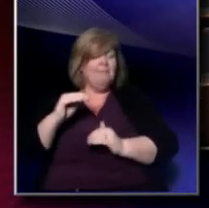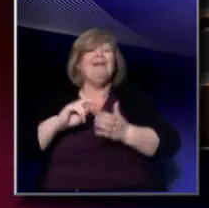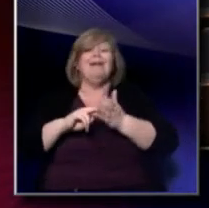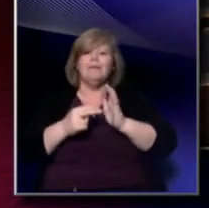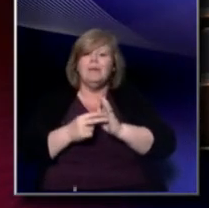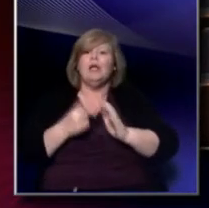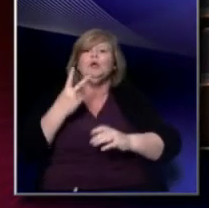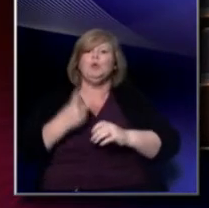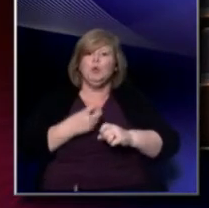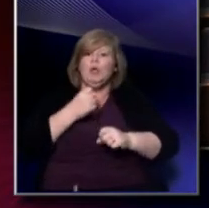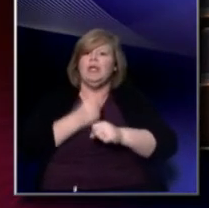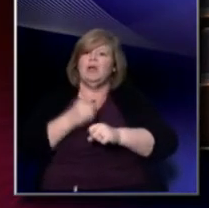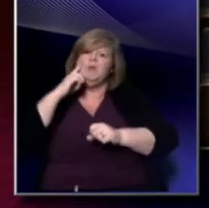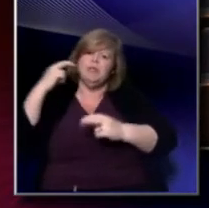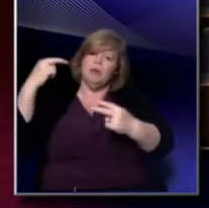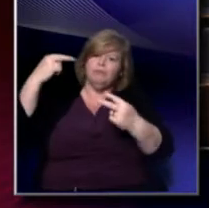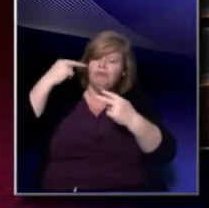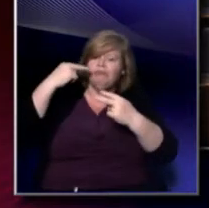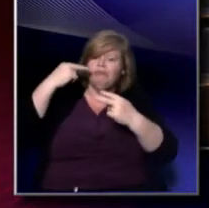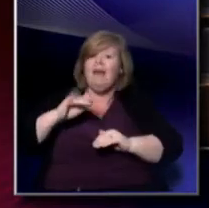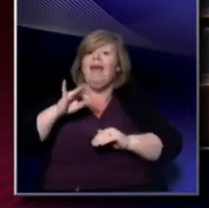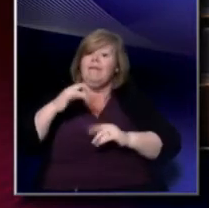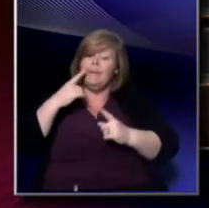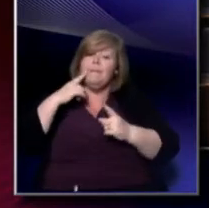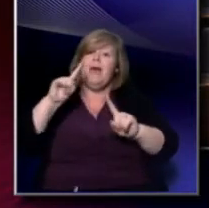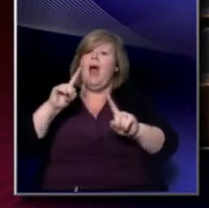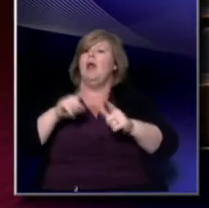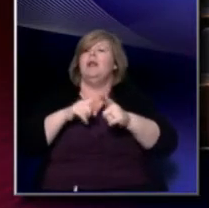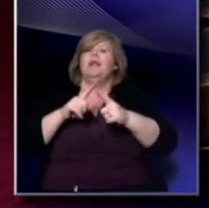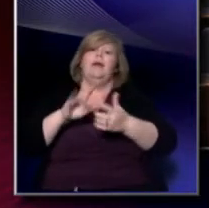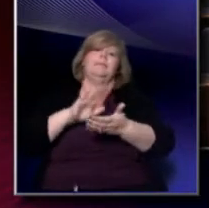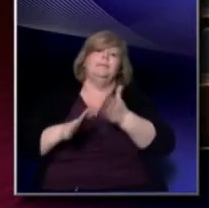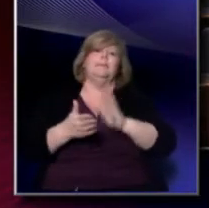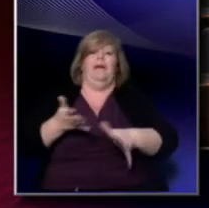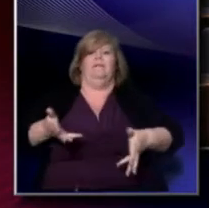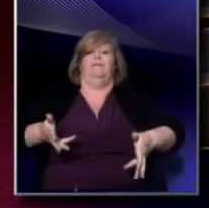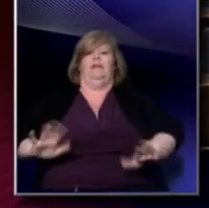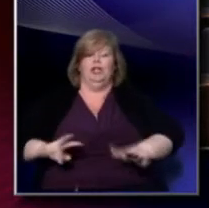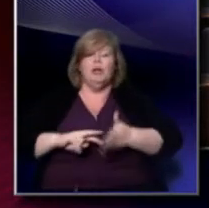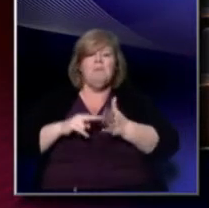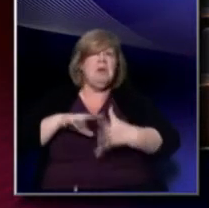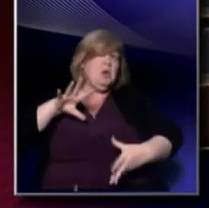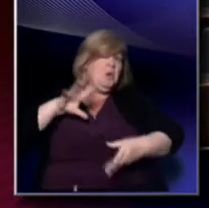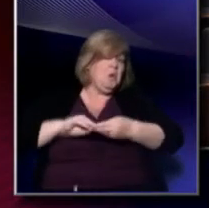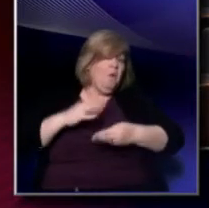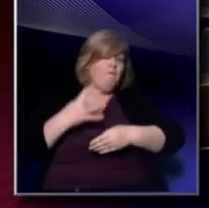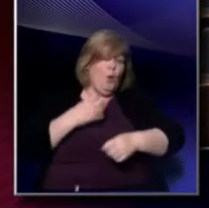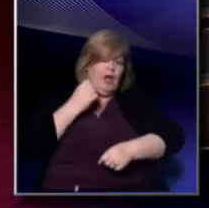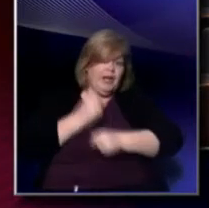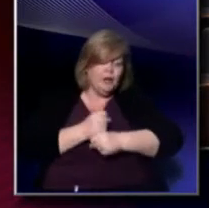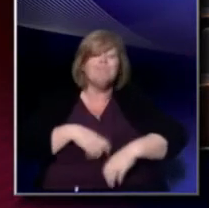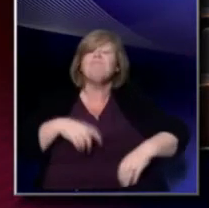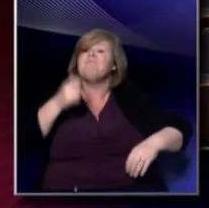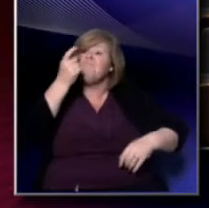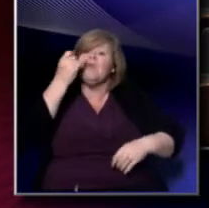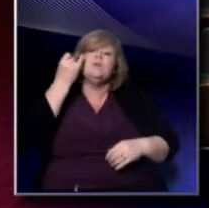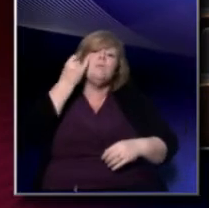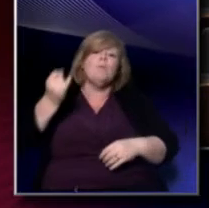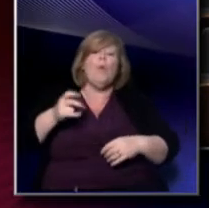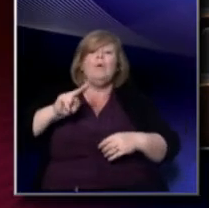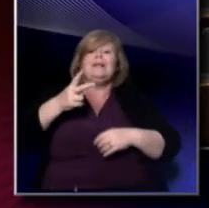of where they're tracking our progress. We have to continue, so it's a period of 4 years total. If after the end of that second